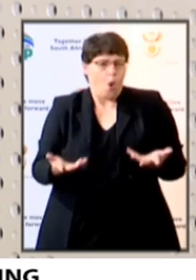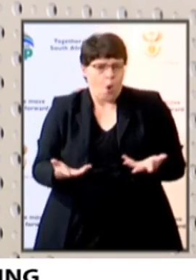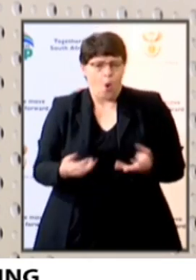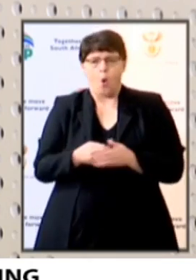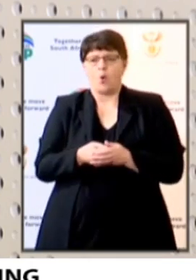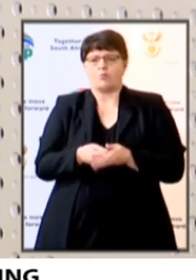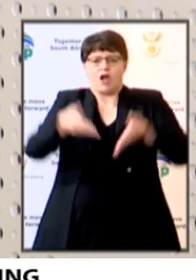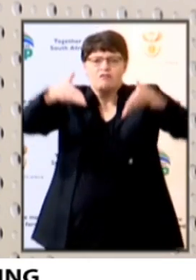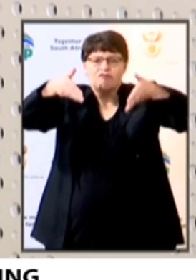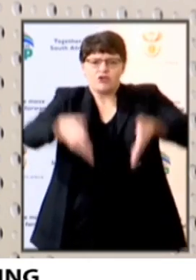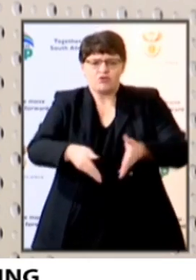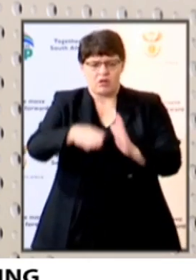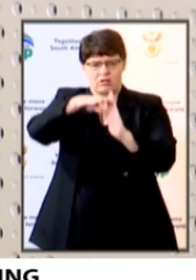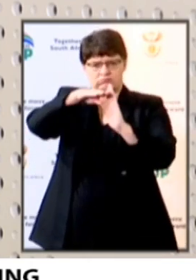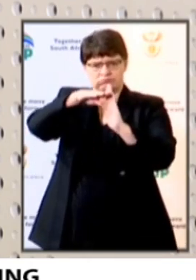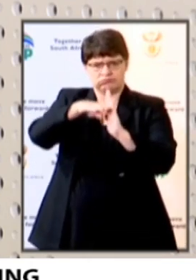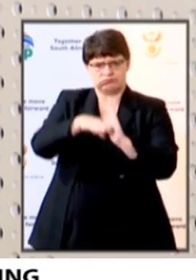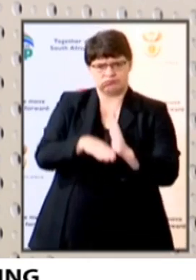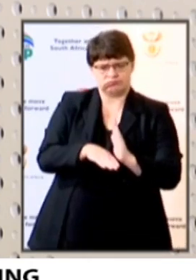strict conditions.